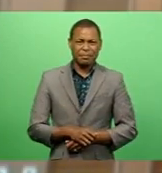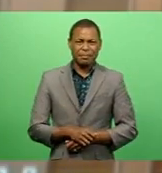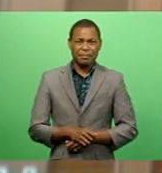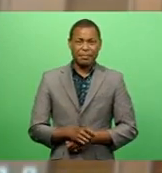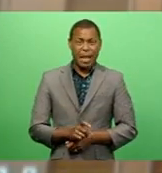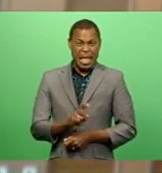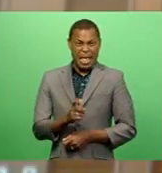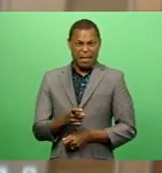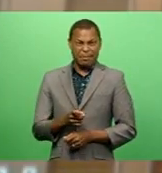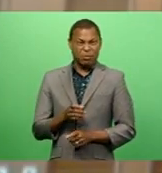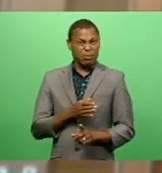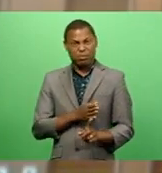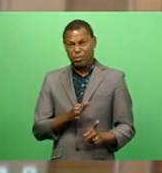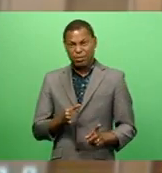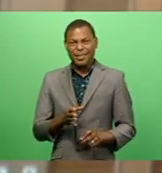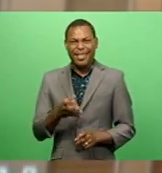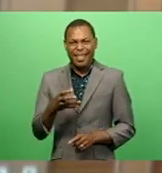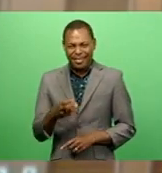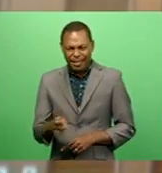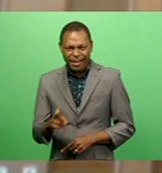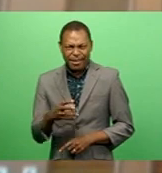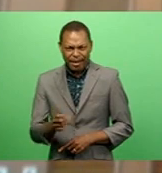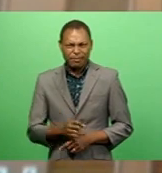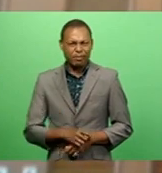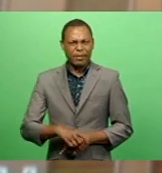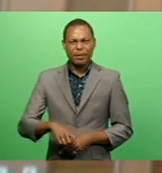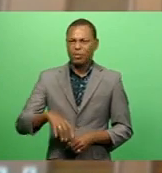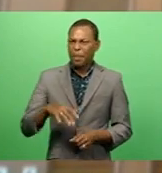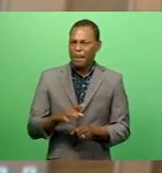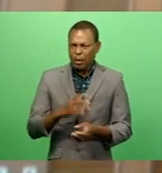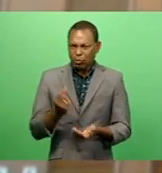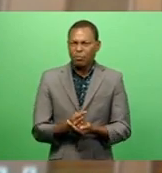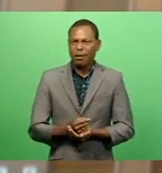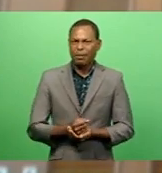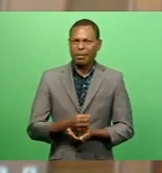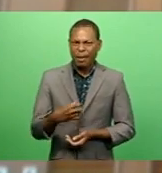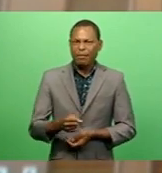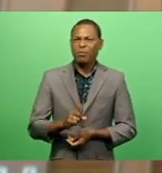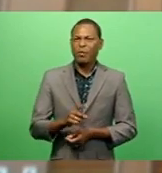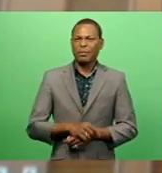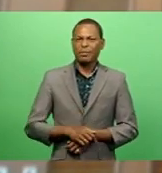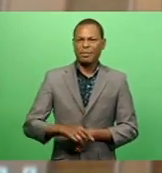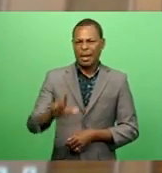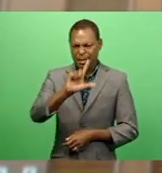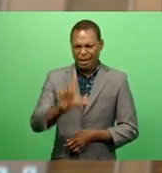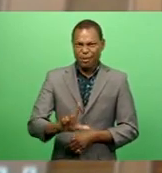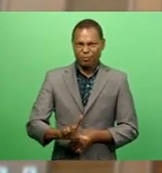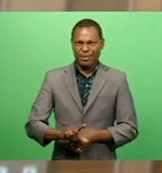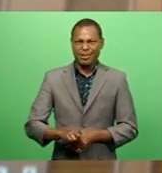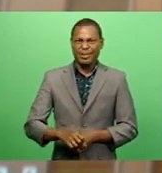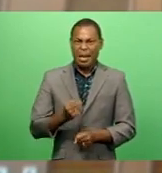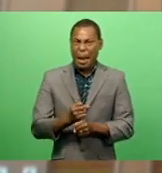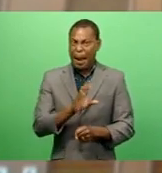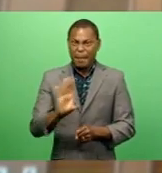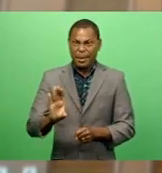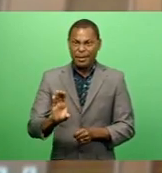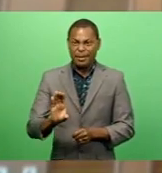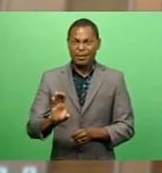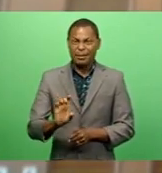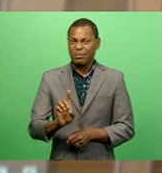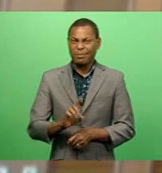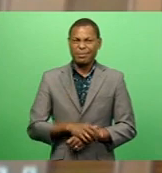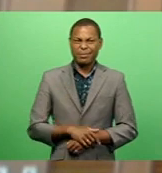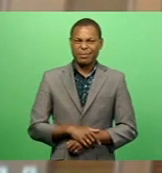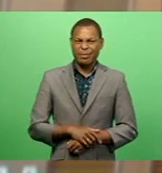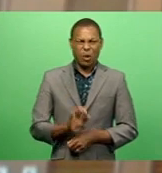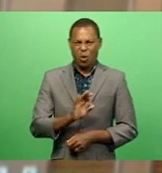we have this divestment in place, then we think that EFL will be, very much complemented